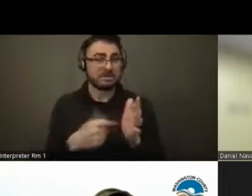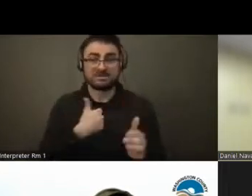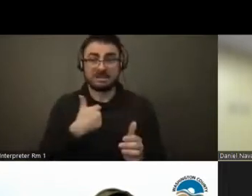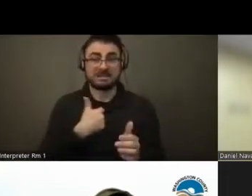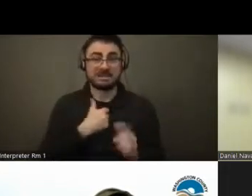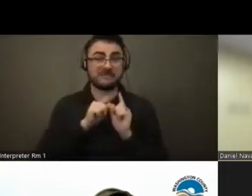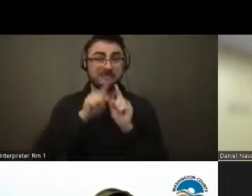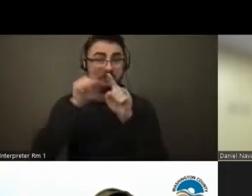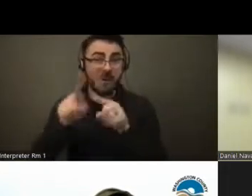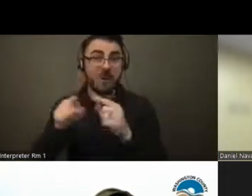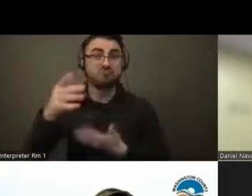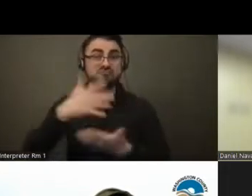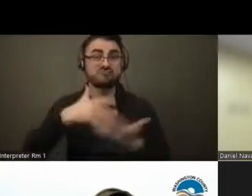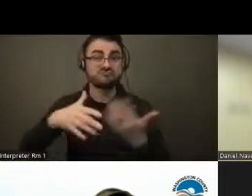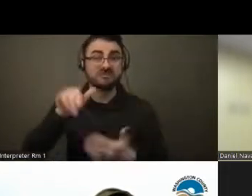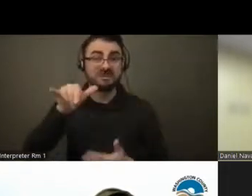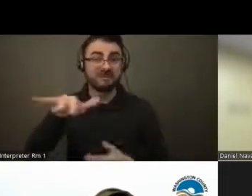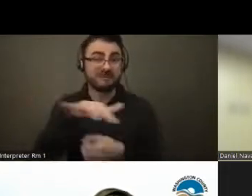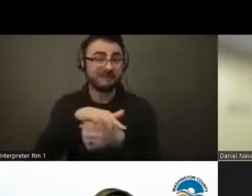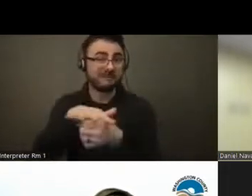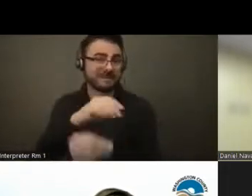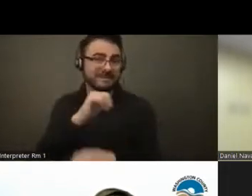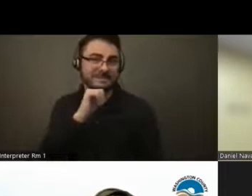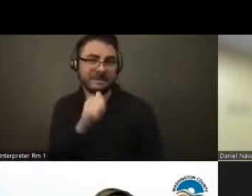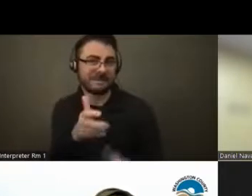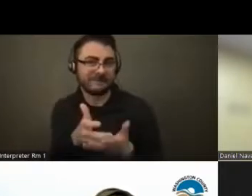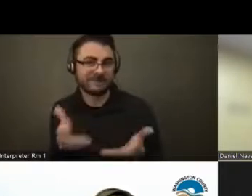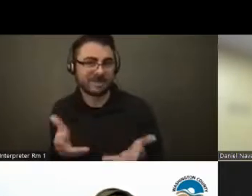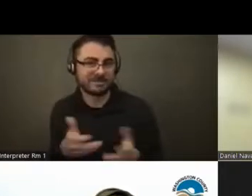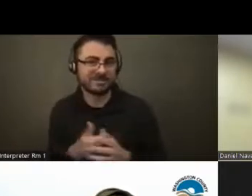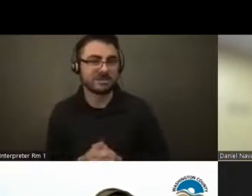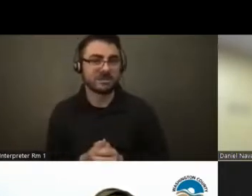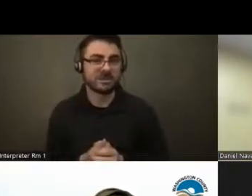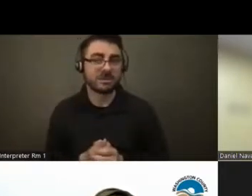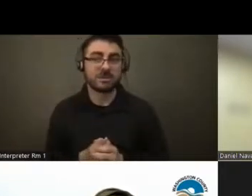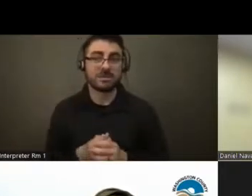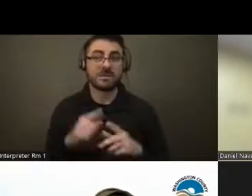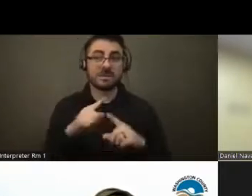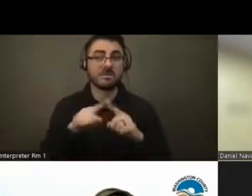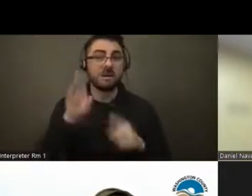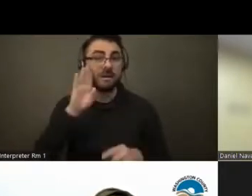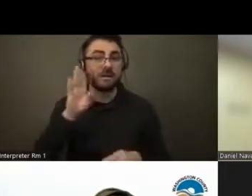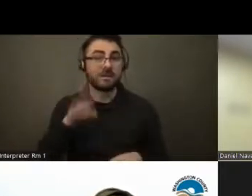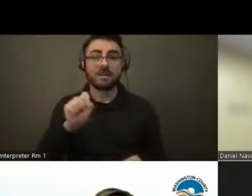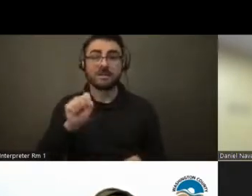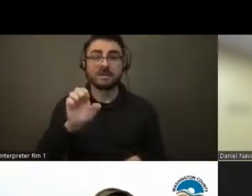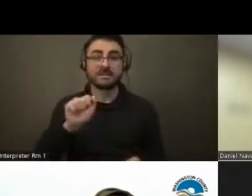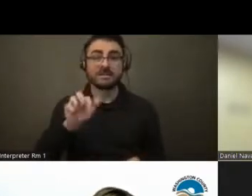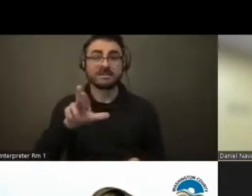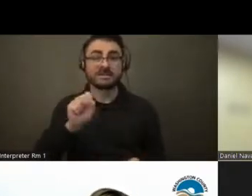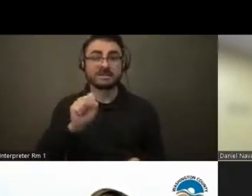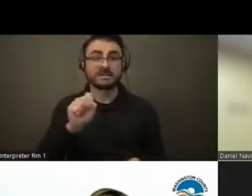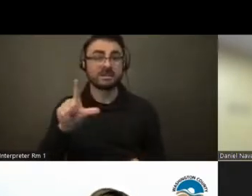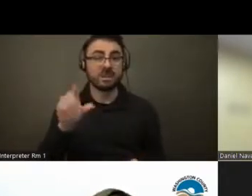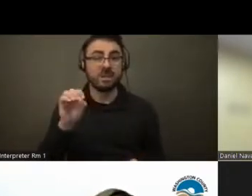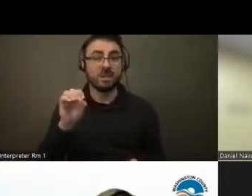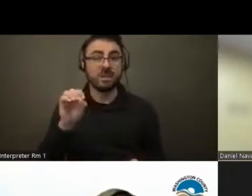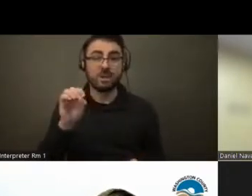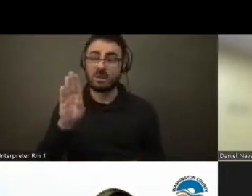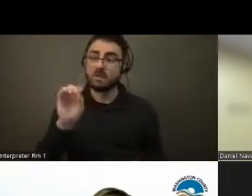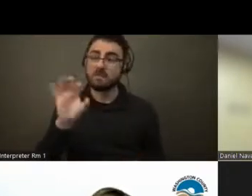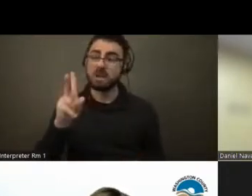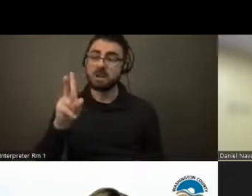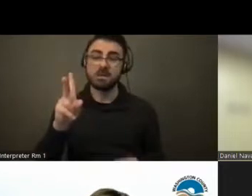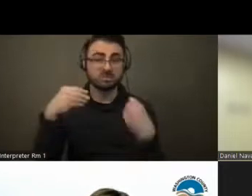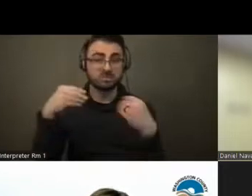there, you know, but I do remember that the Sears Roebuck store at Washington Square is now vacant.